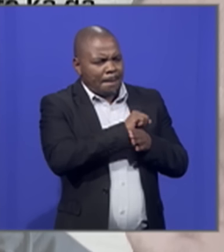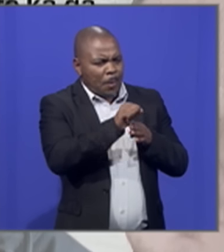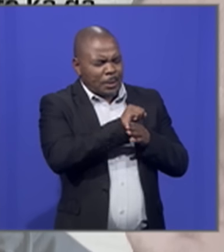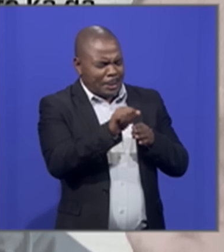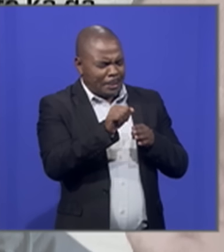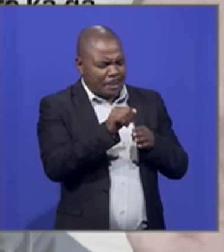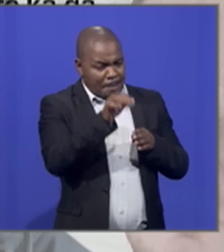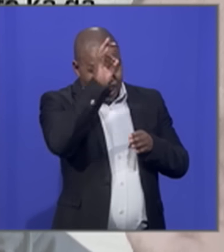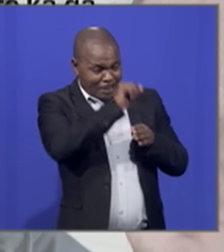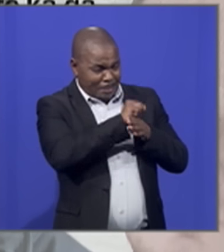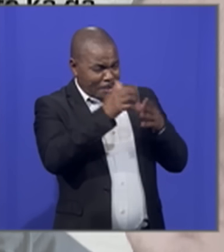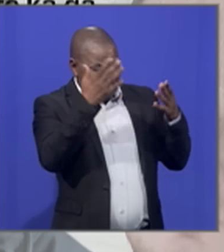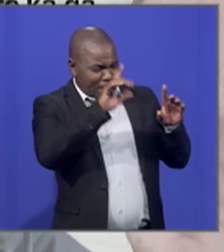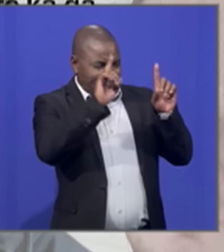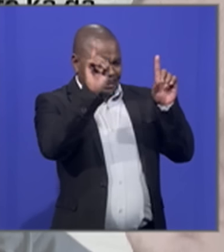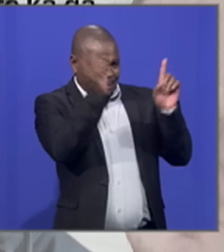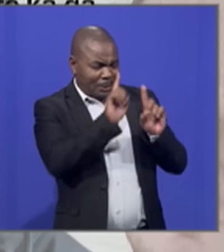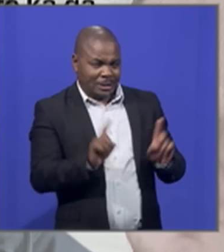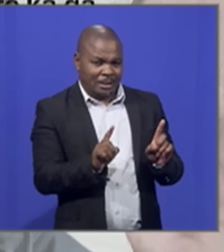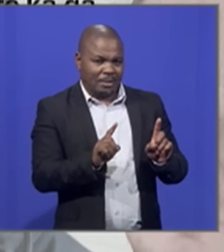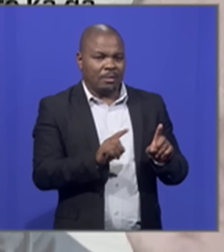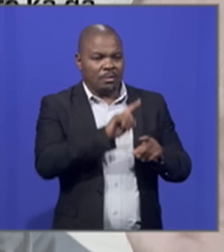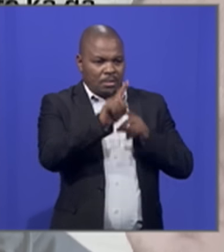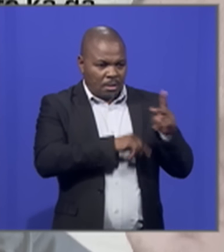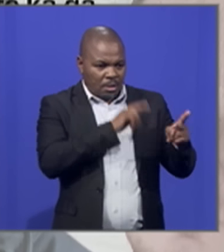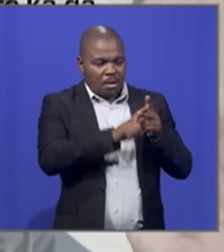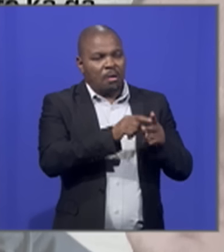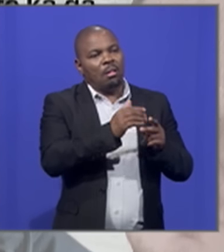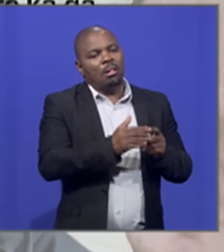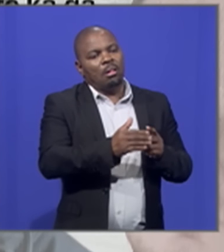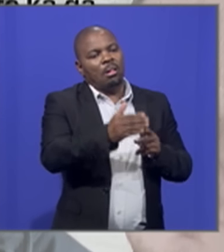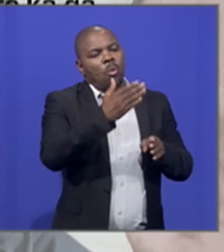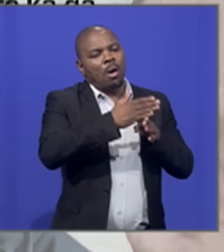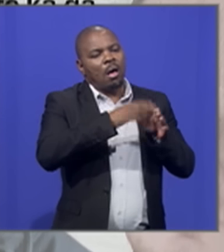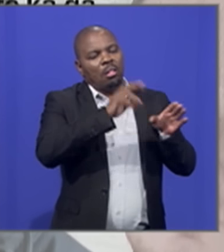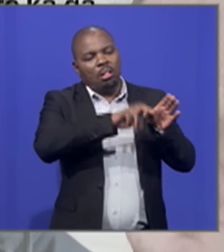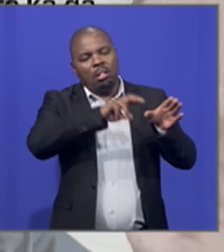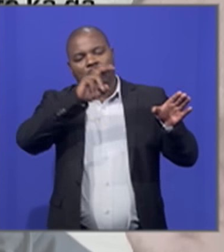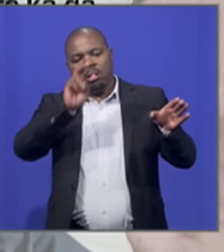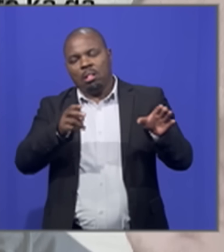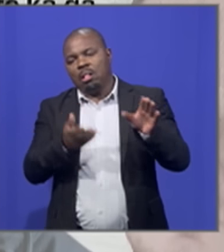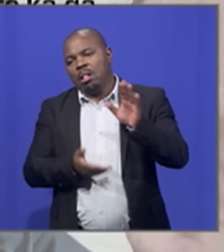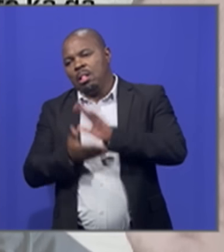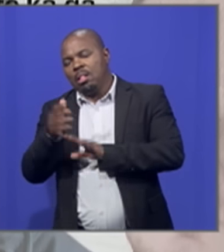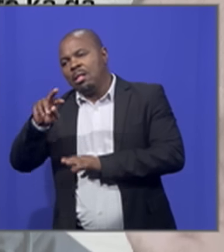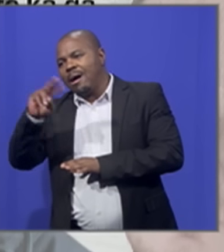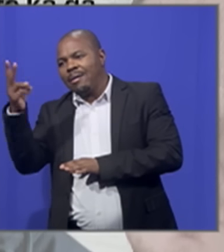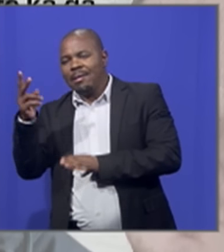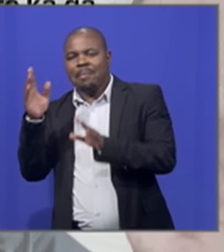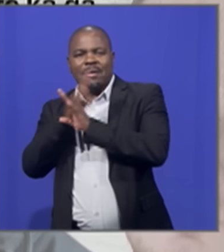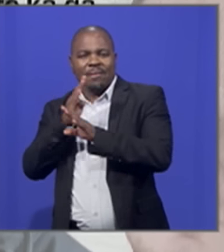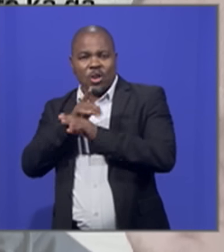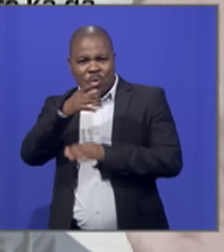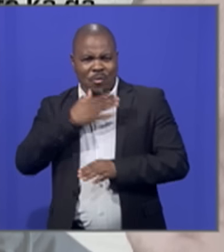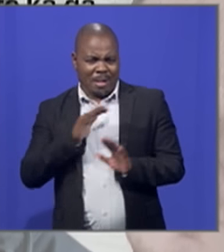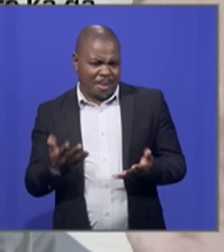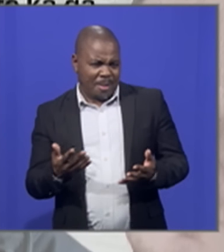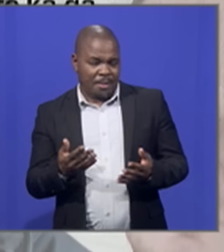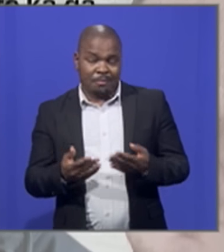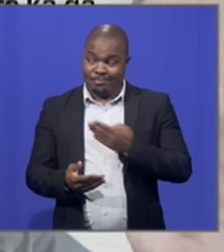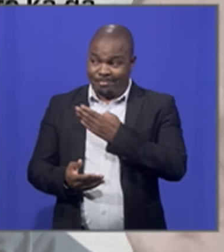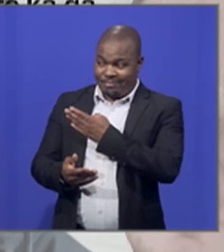yeo e tseneletšego ya go ikgetha ka sephodiseng gomme morago ba tlogela go šomela mmušo ba yo šomela mafapha a private. Maikutlo